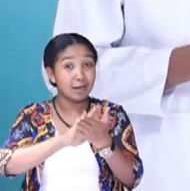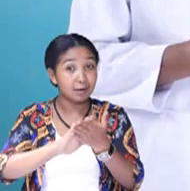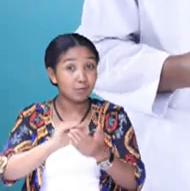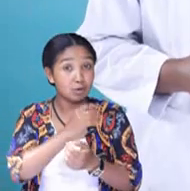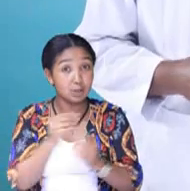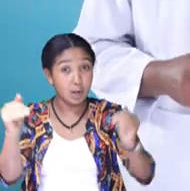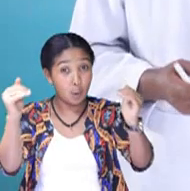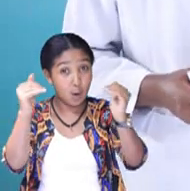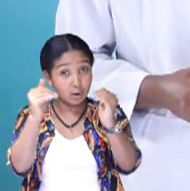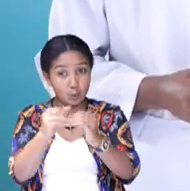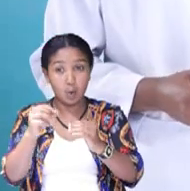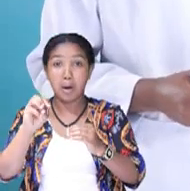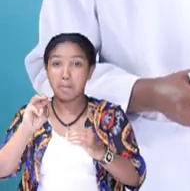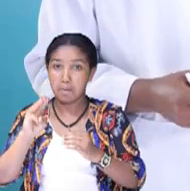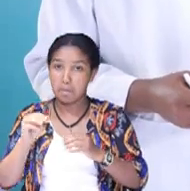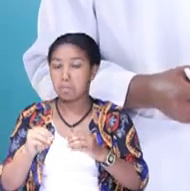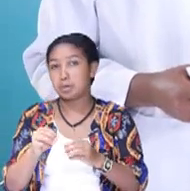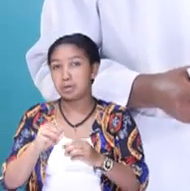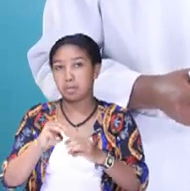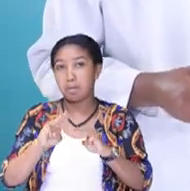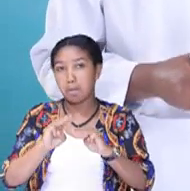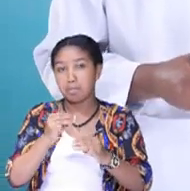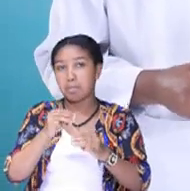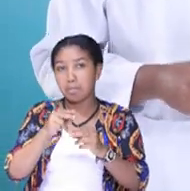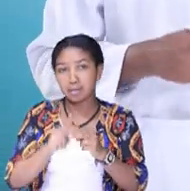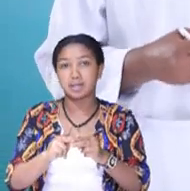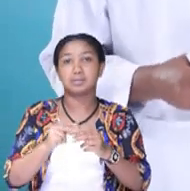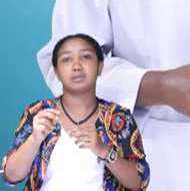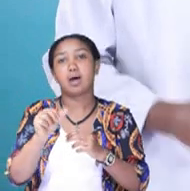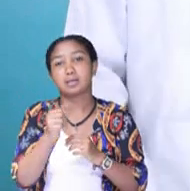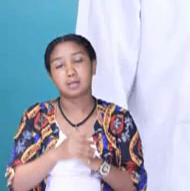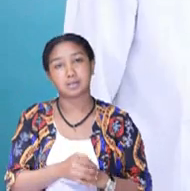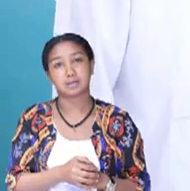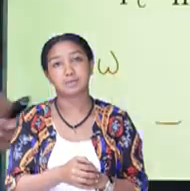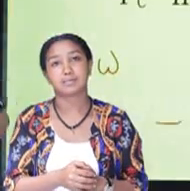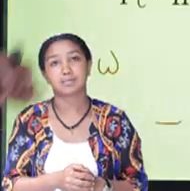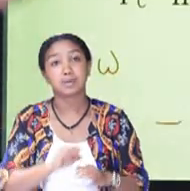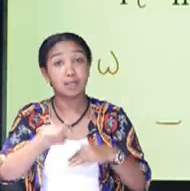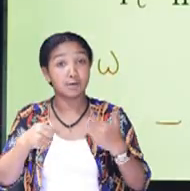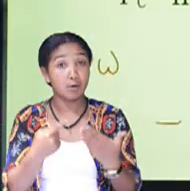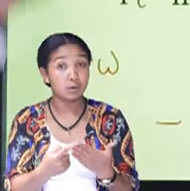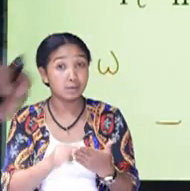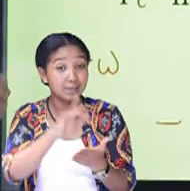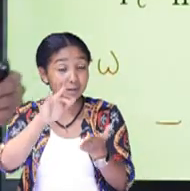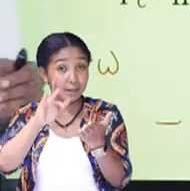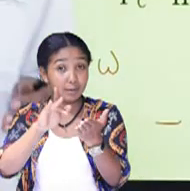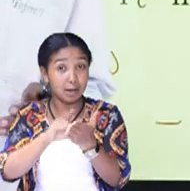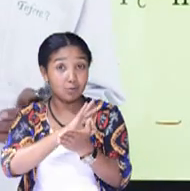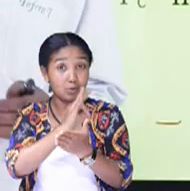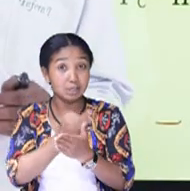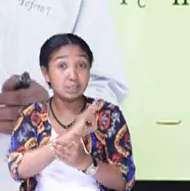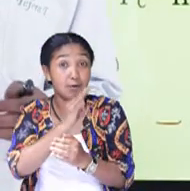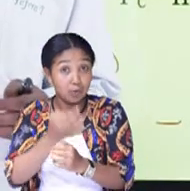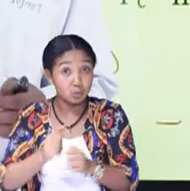force is equals to mass times acceleration. You have learned it under the concept of dynamics. Therefore, centripetal force